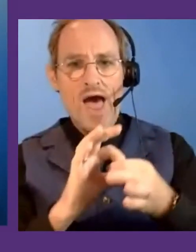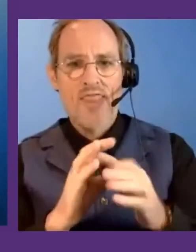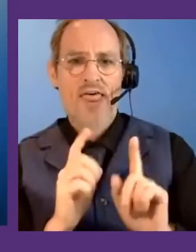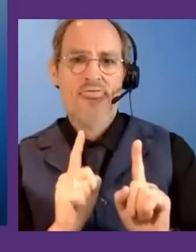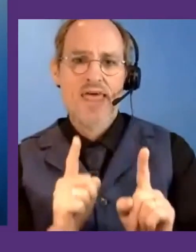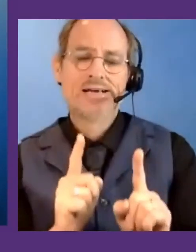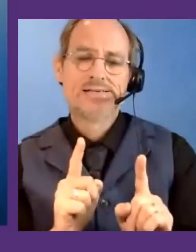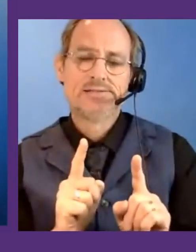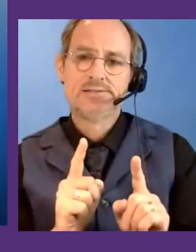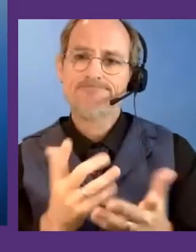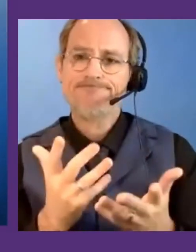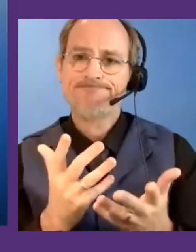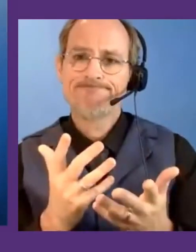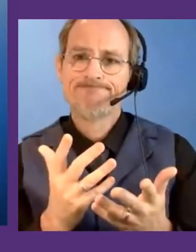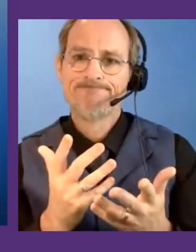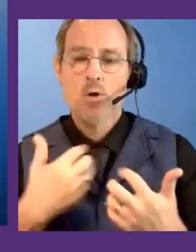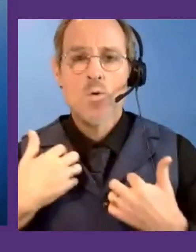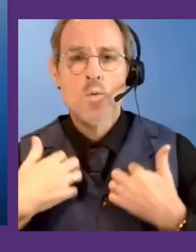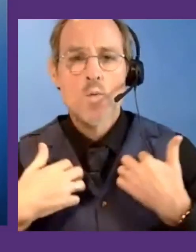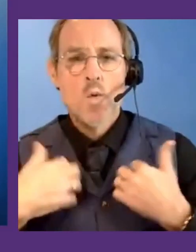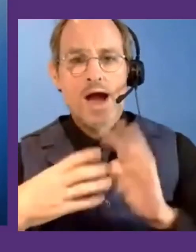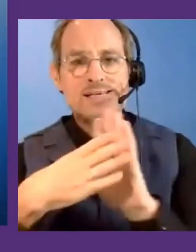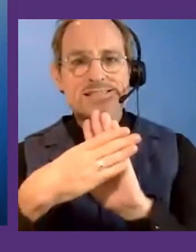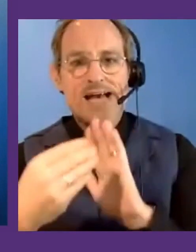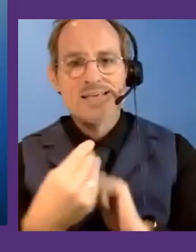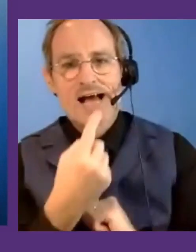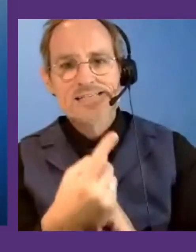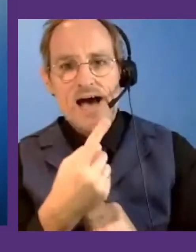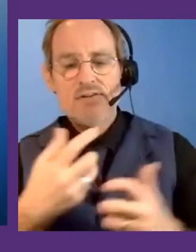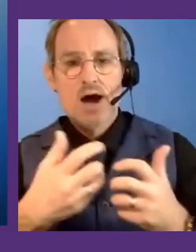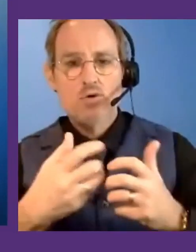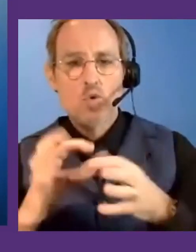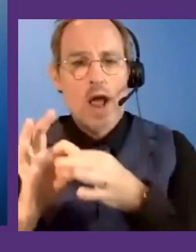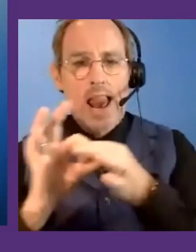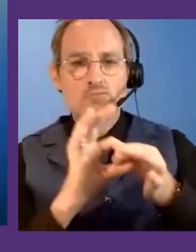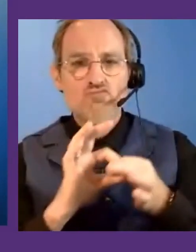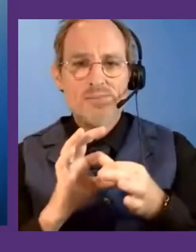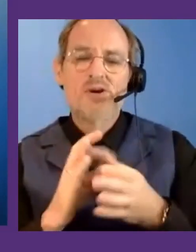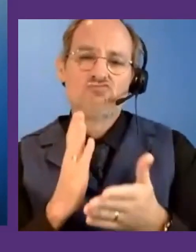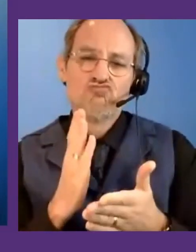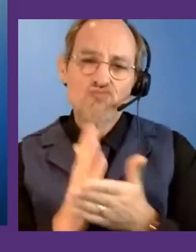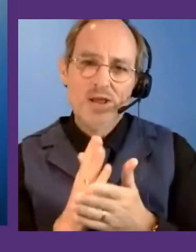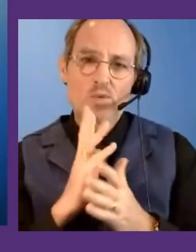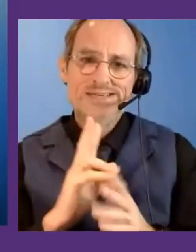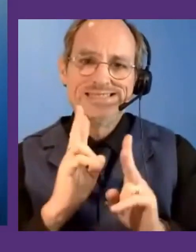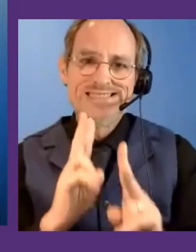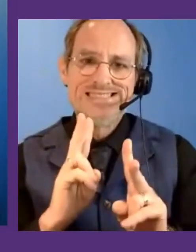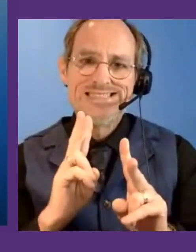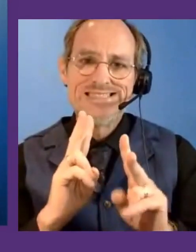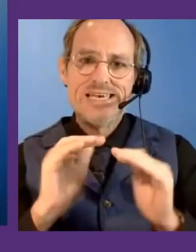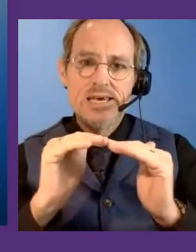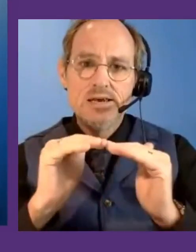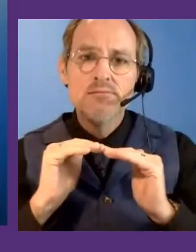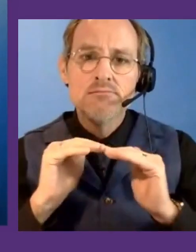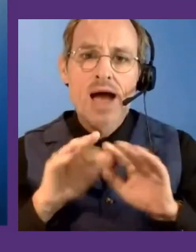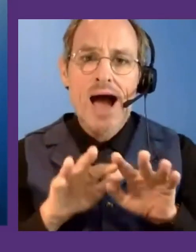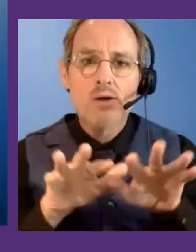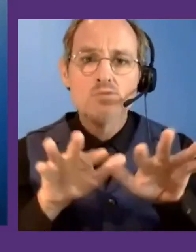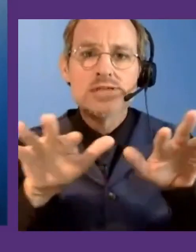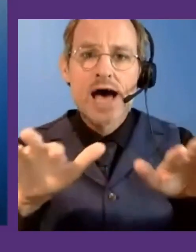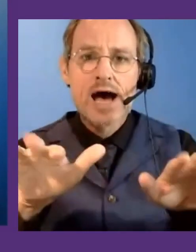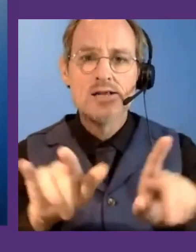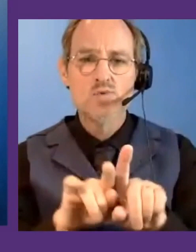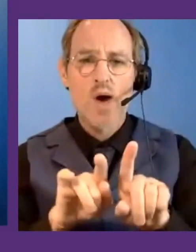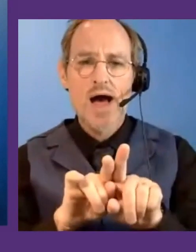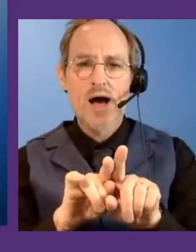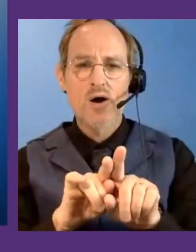and an exciting example of collaboration, but it's what we need to see outside your work as well. And when I think about, there's